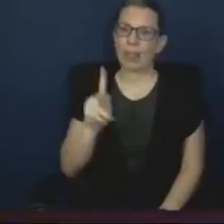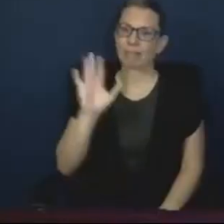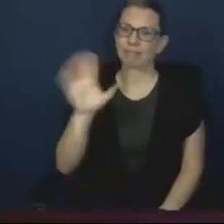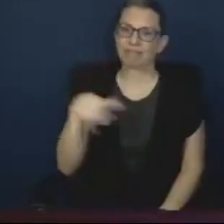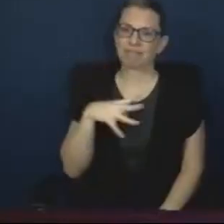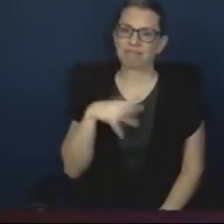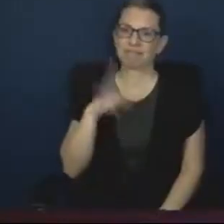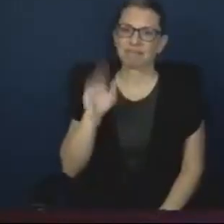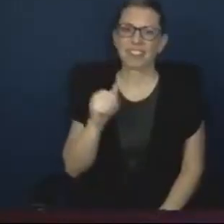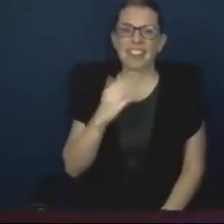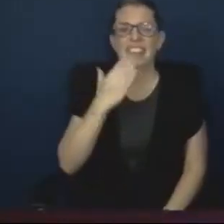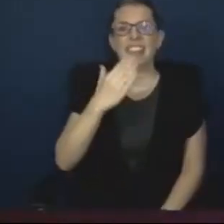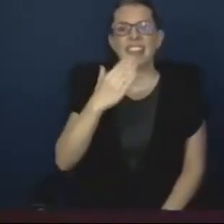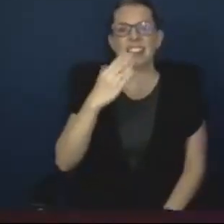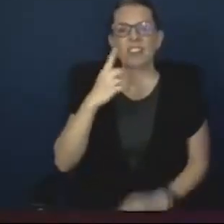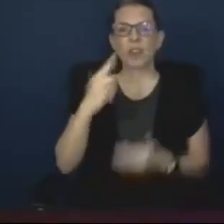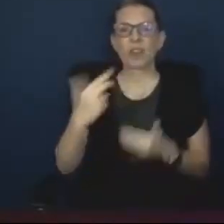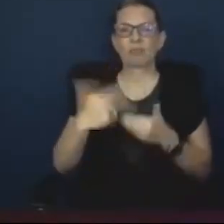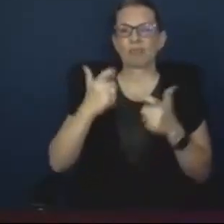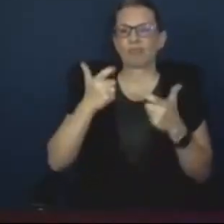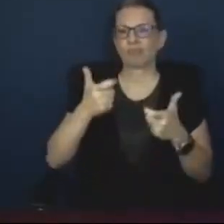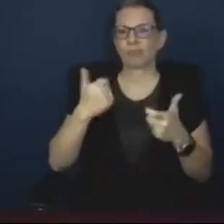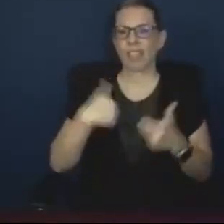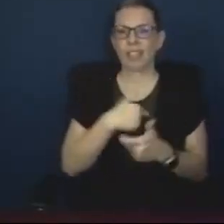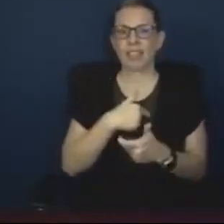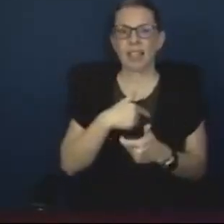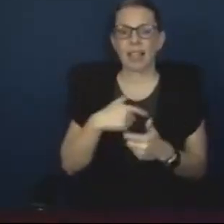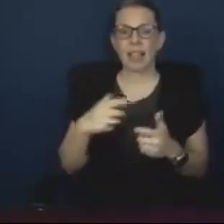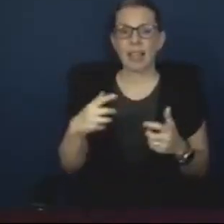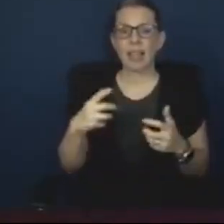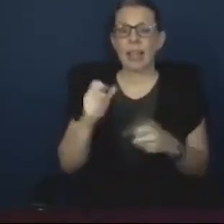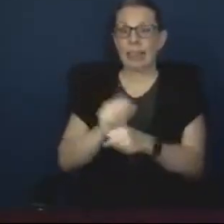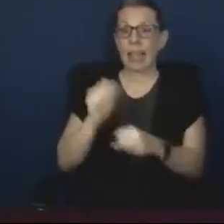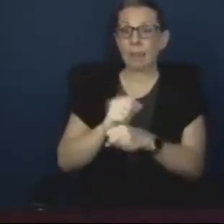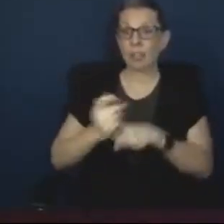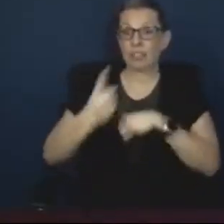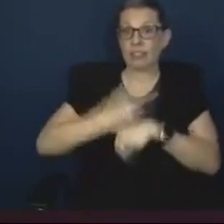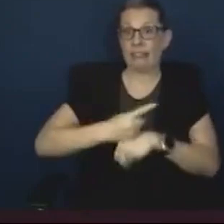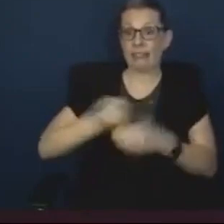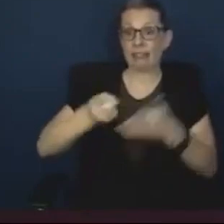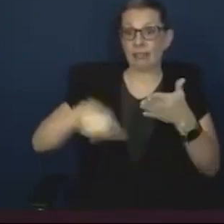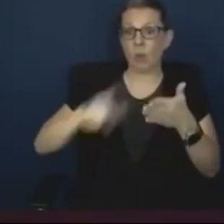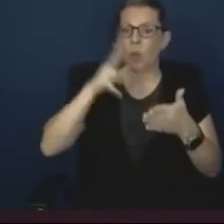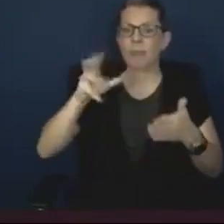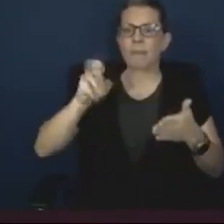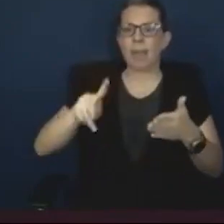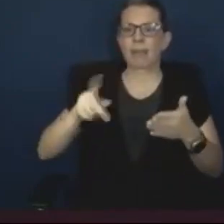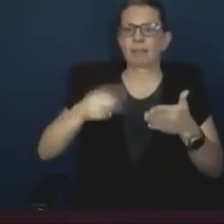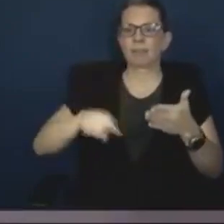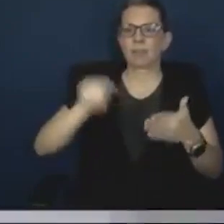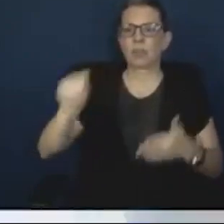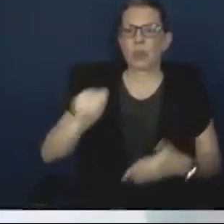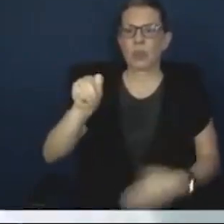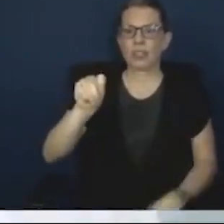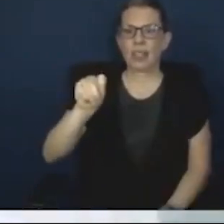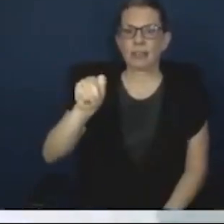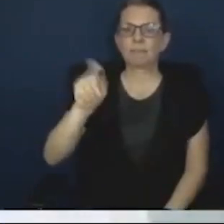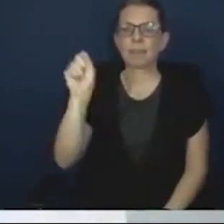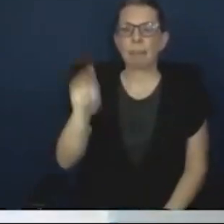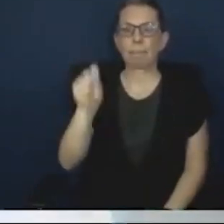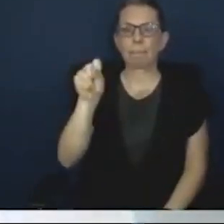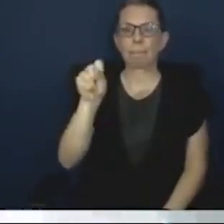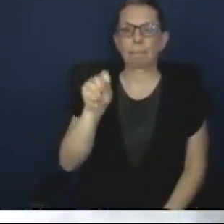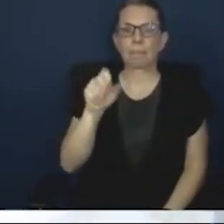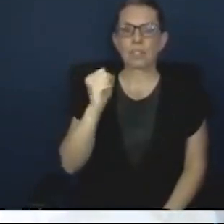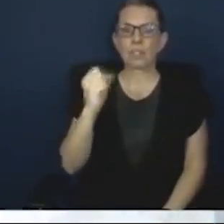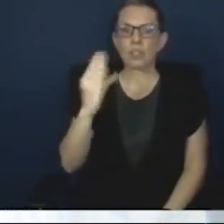all for being with us today. Due to Labor Day, of course, we're going to be back next Tuesday of next week. Yep. So here's what we're